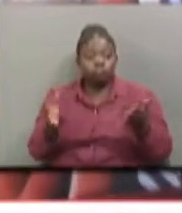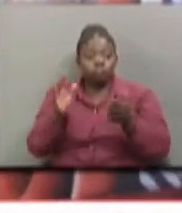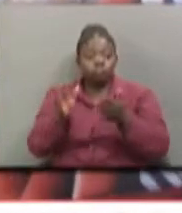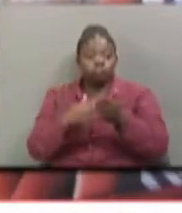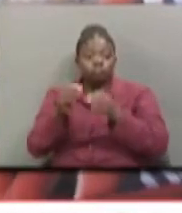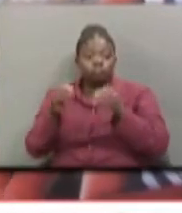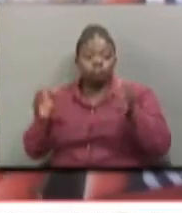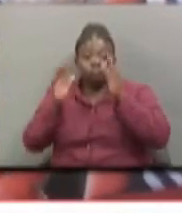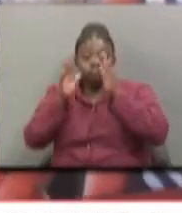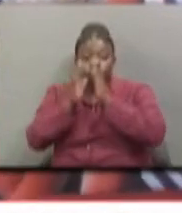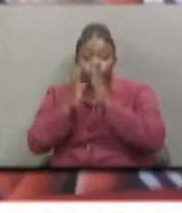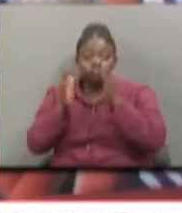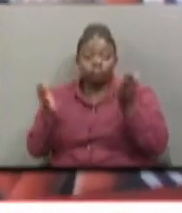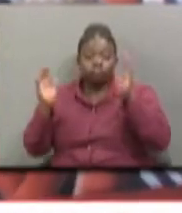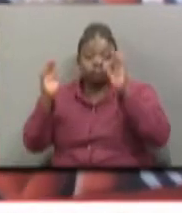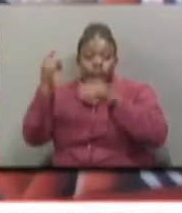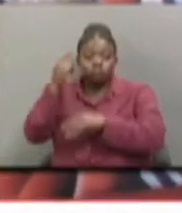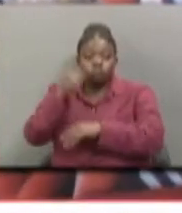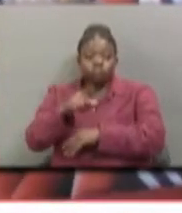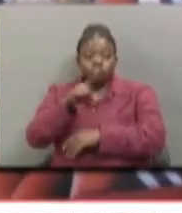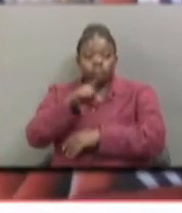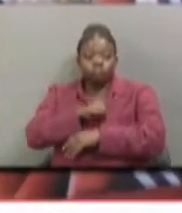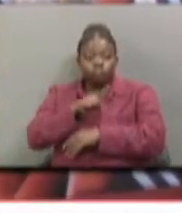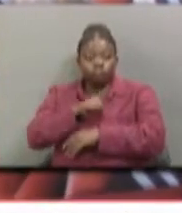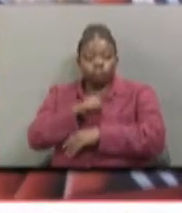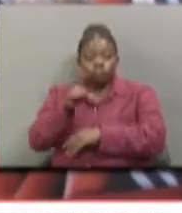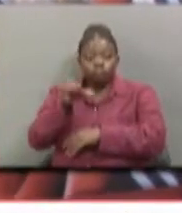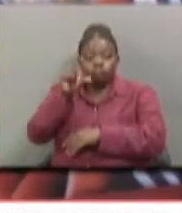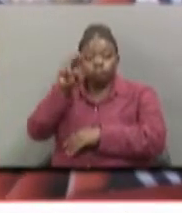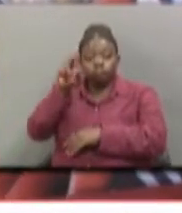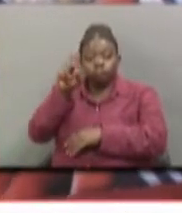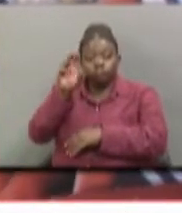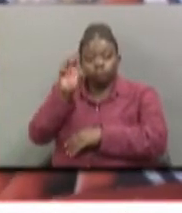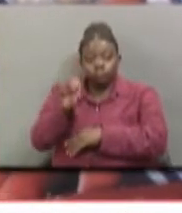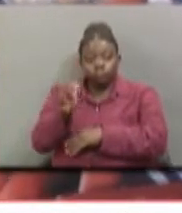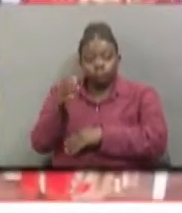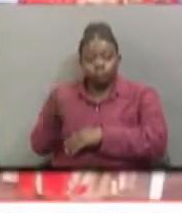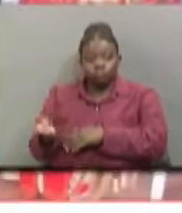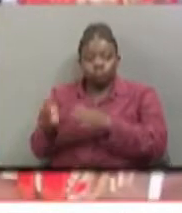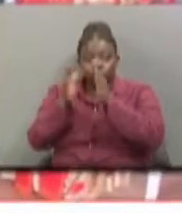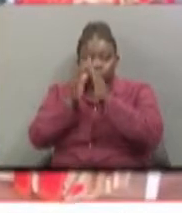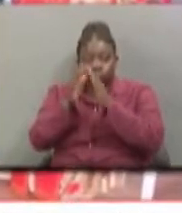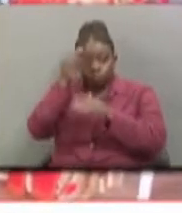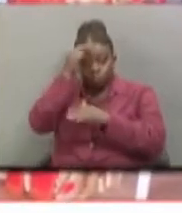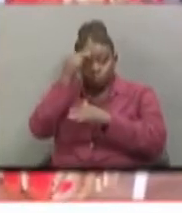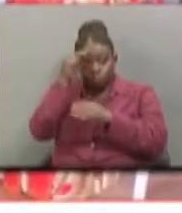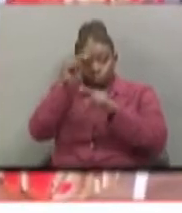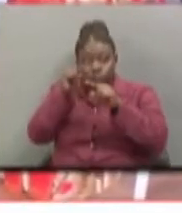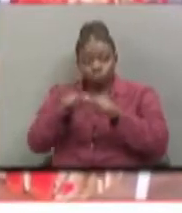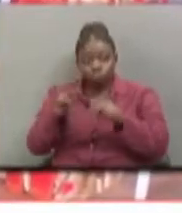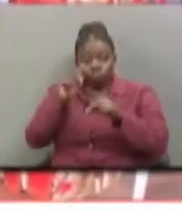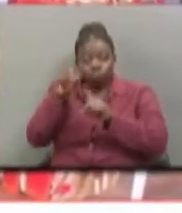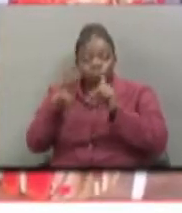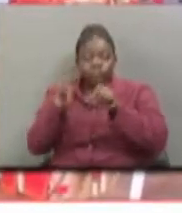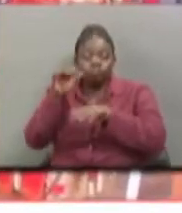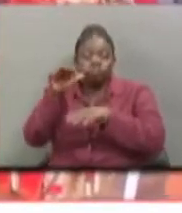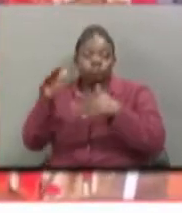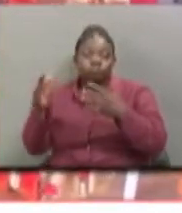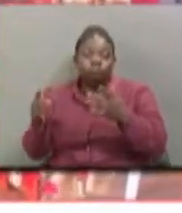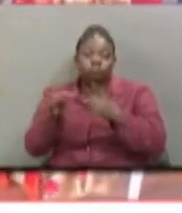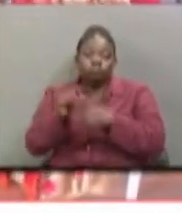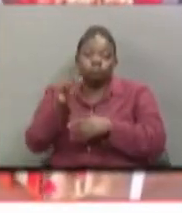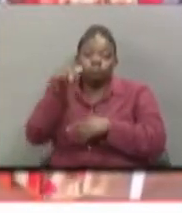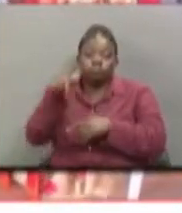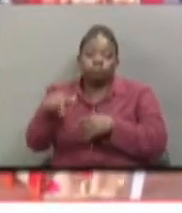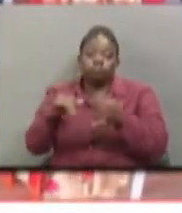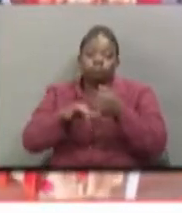abadde mu kusaba okw'okuza olunaku lwa lukka ku kkanisa ya St. Luke e Kanyinya n'okusabira abayizi abagenda okutuula ebigezo byabwe ebyakamaliza okuli aba